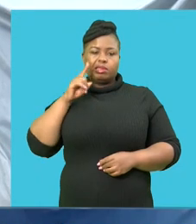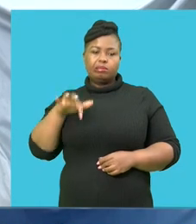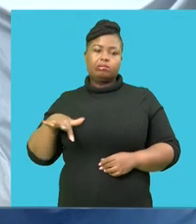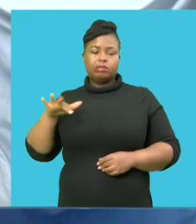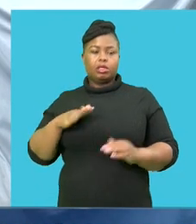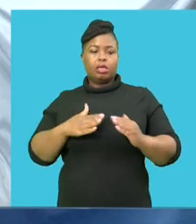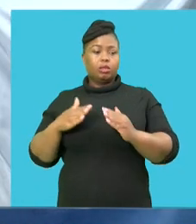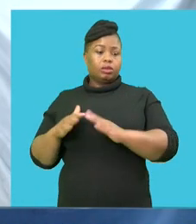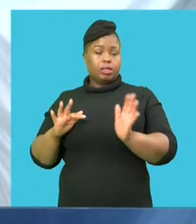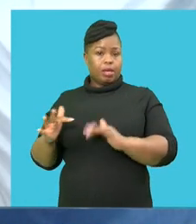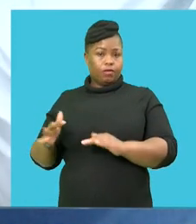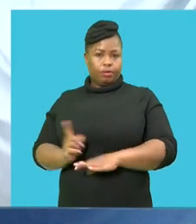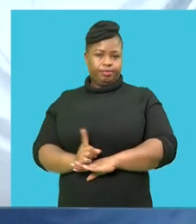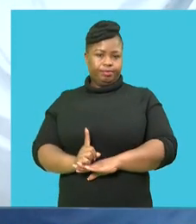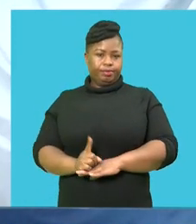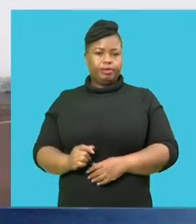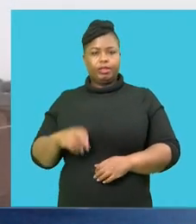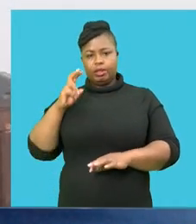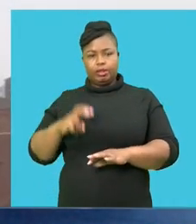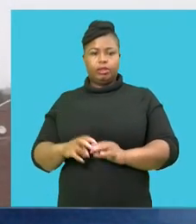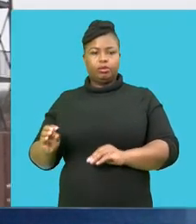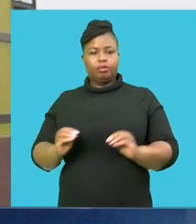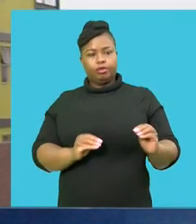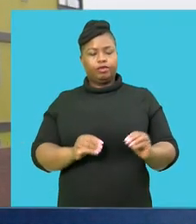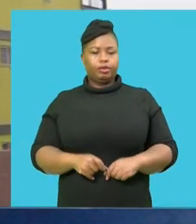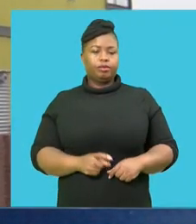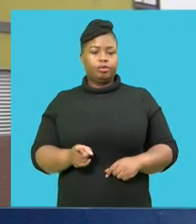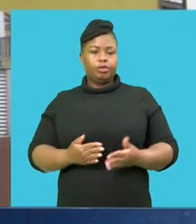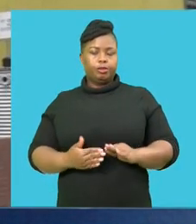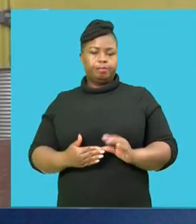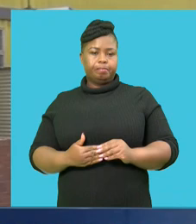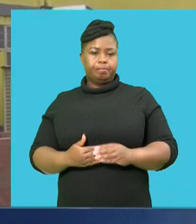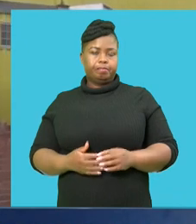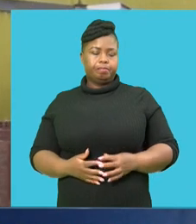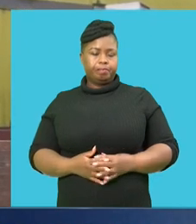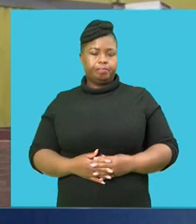sezindlu zesikhashana okulindeleke ukuba kufakwe khona lo mphakathi.